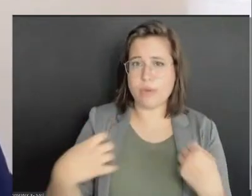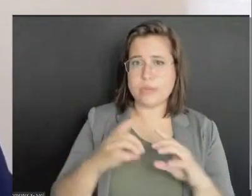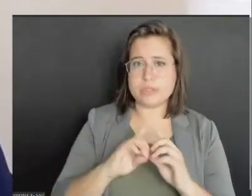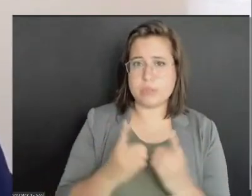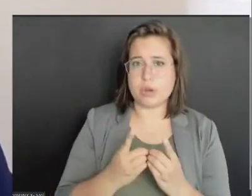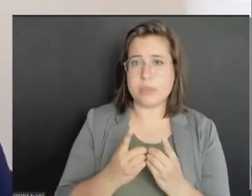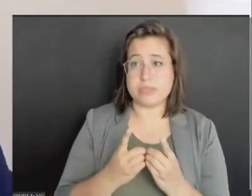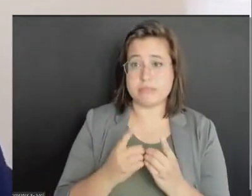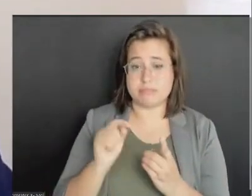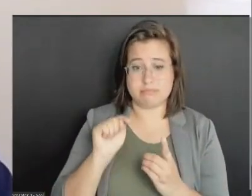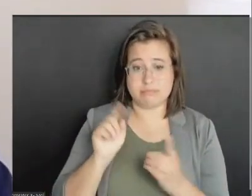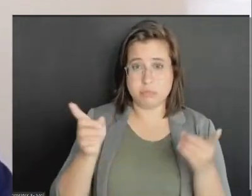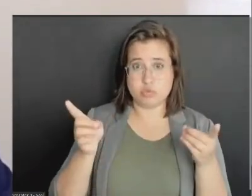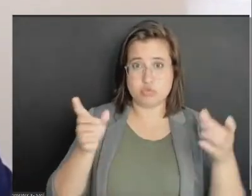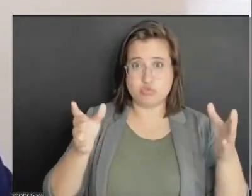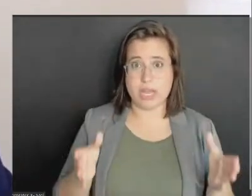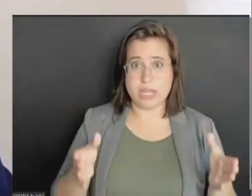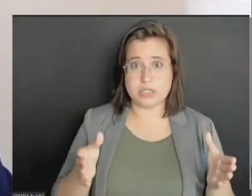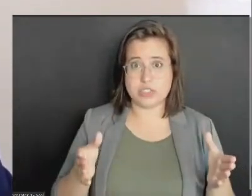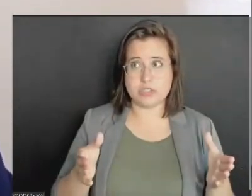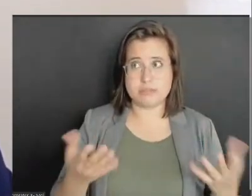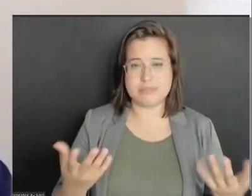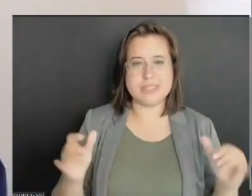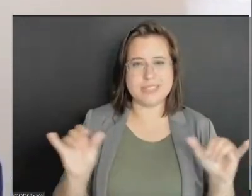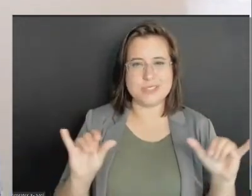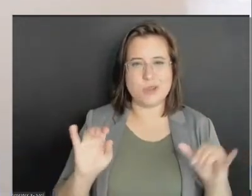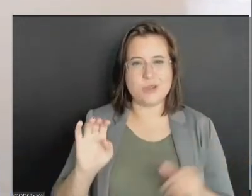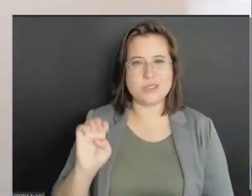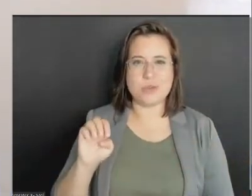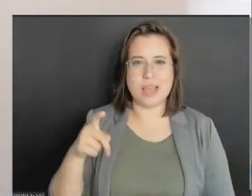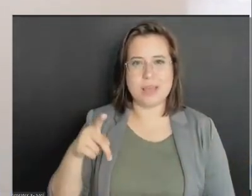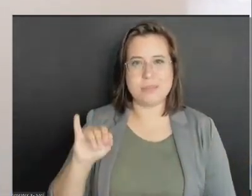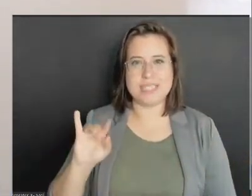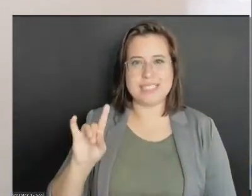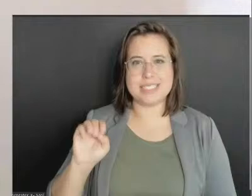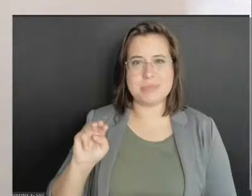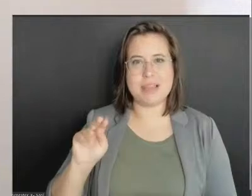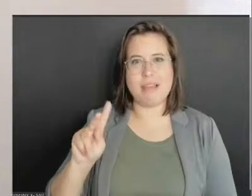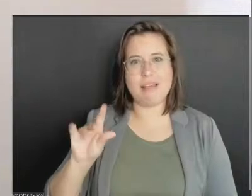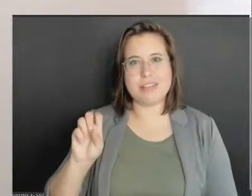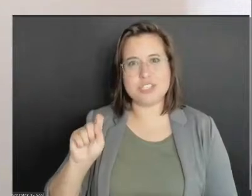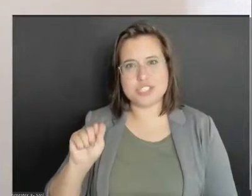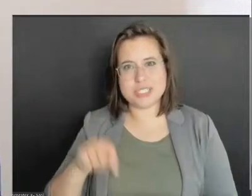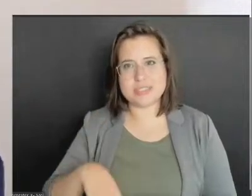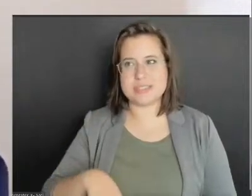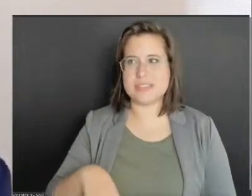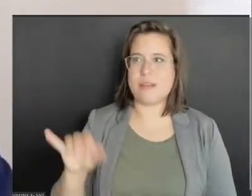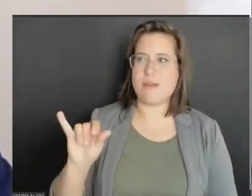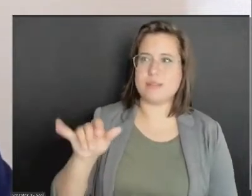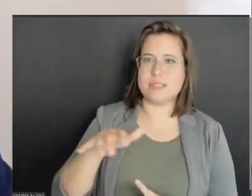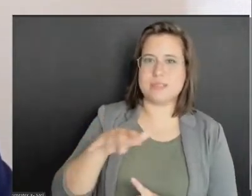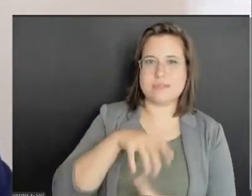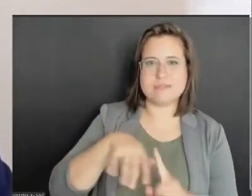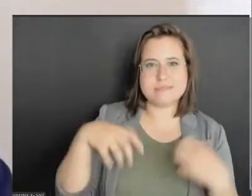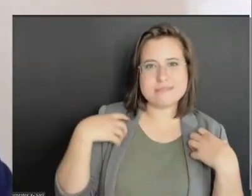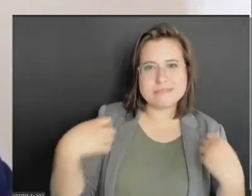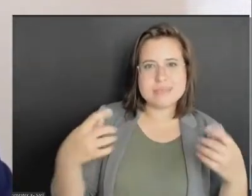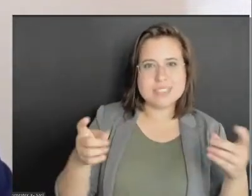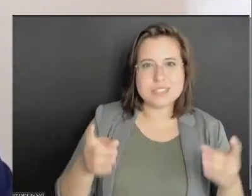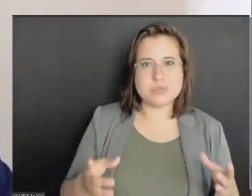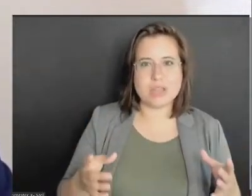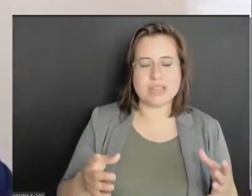health department is also the epidemiologist, is also the environmental health director. Oftentimes, you may have